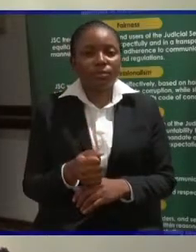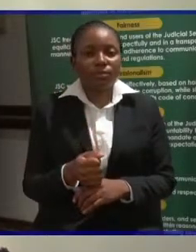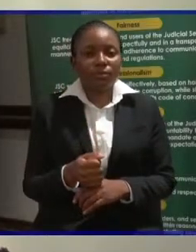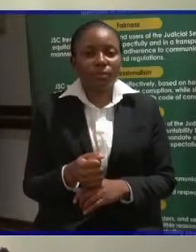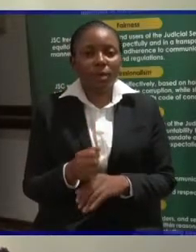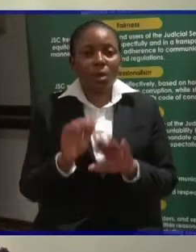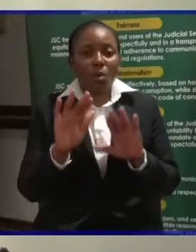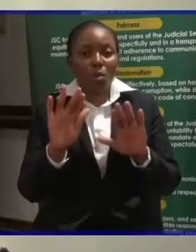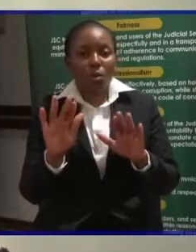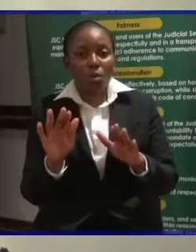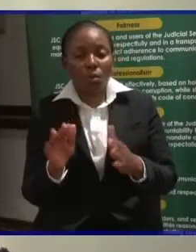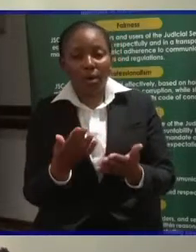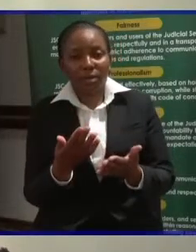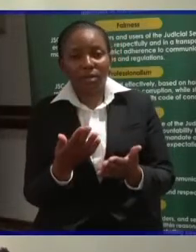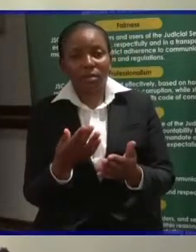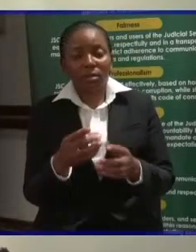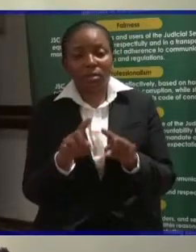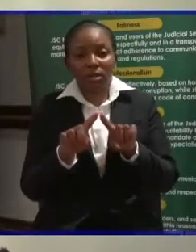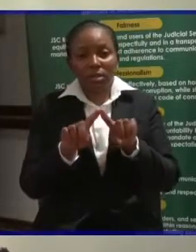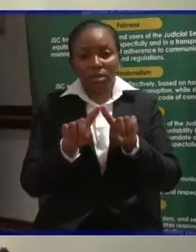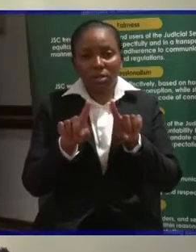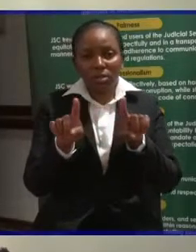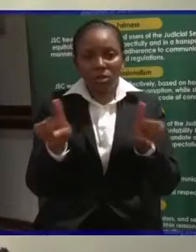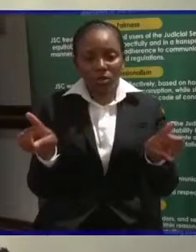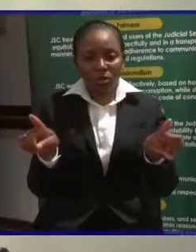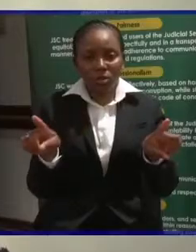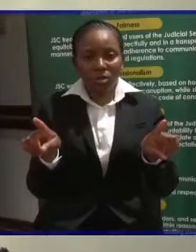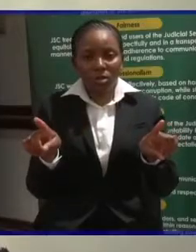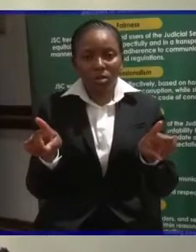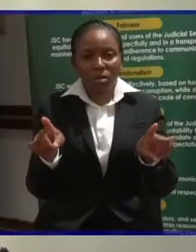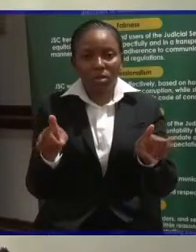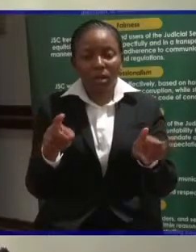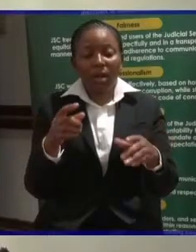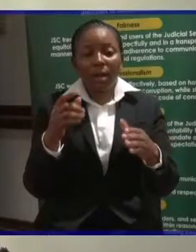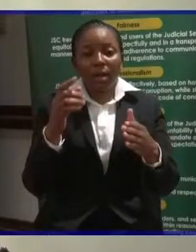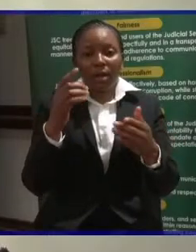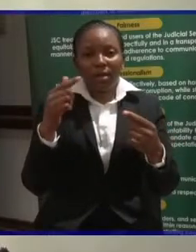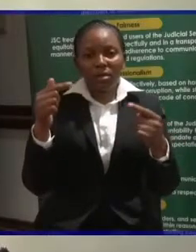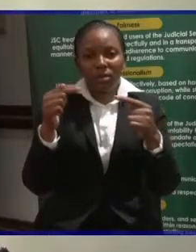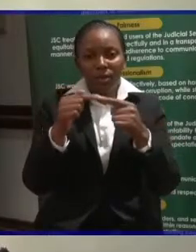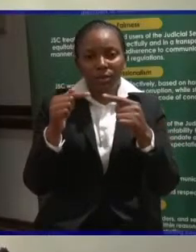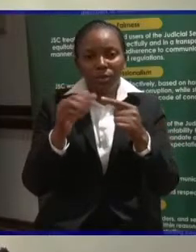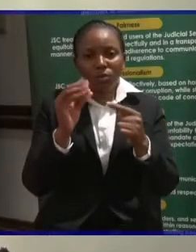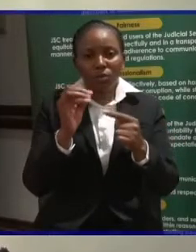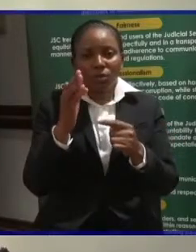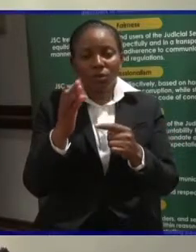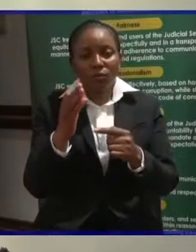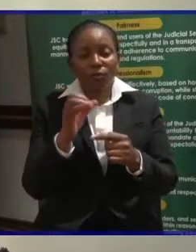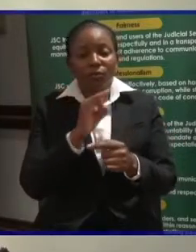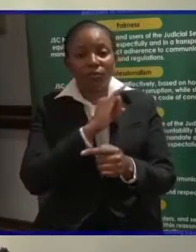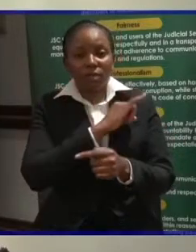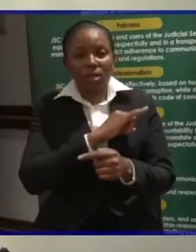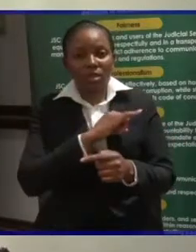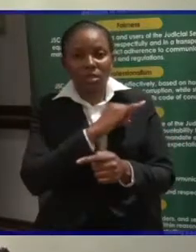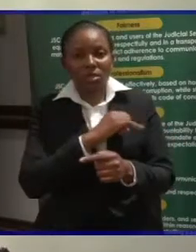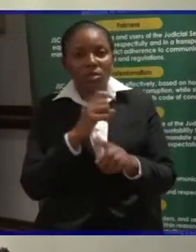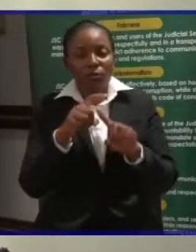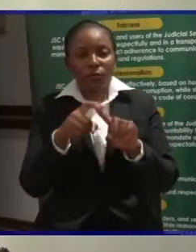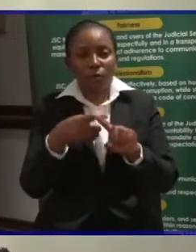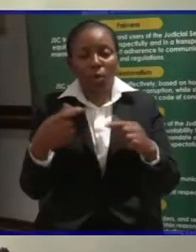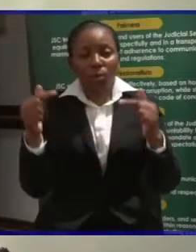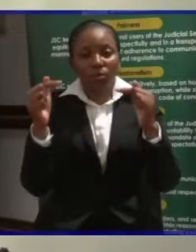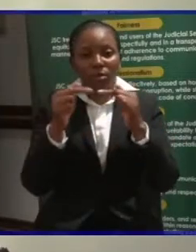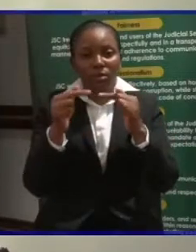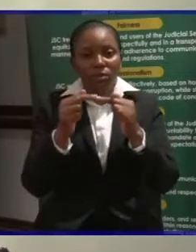What distinguishes a dispute of interest from a